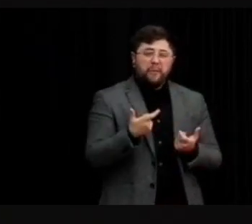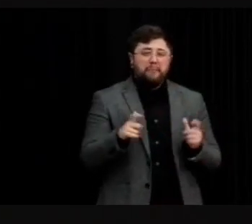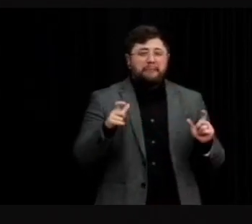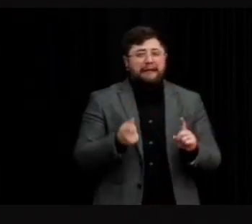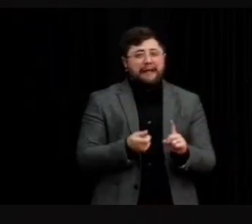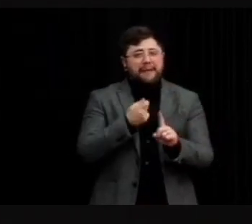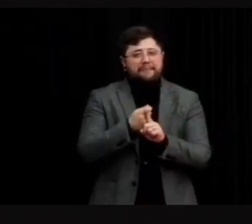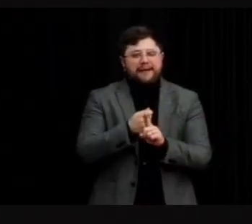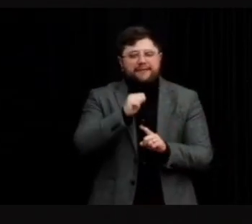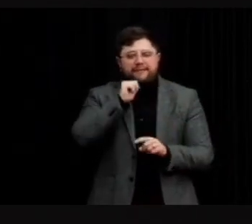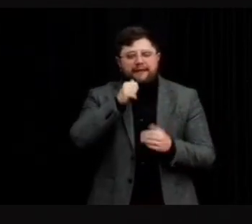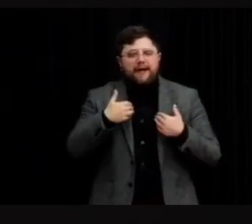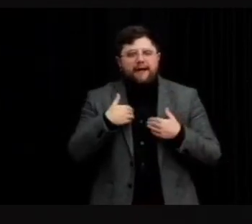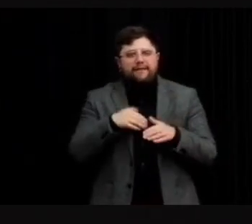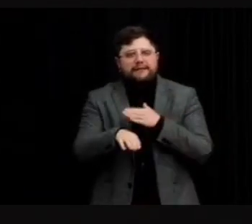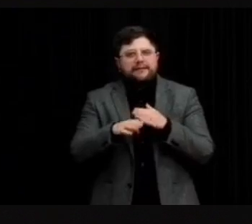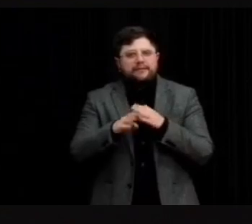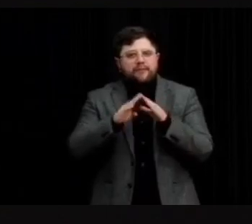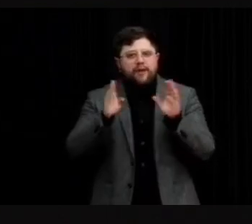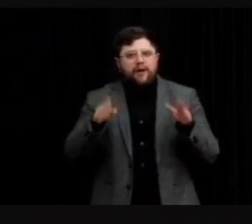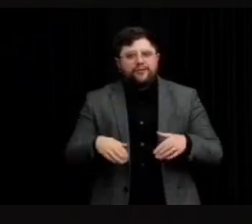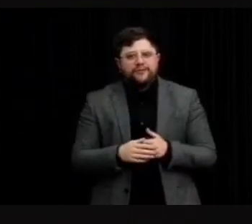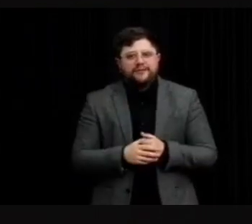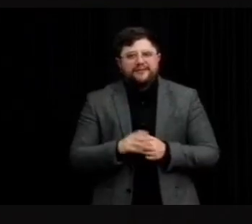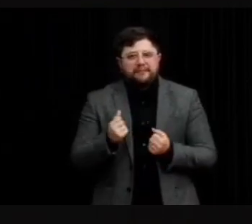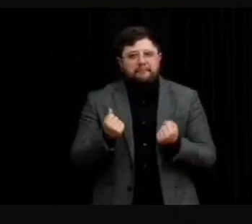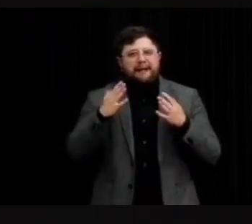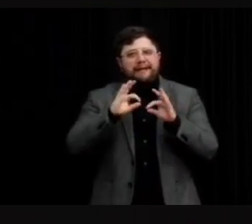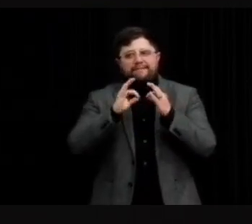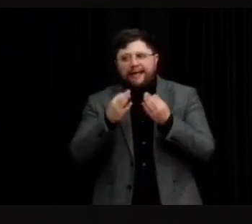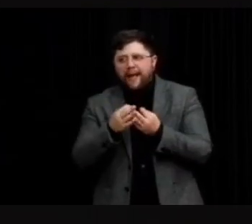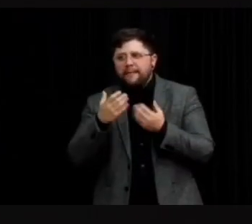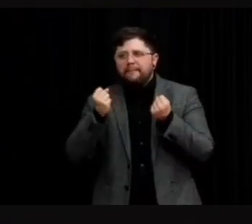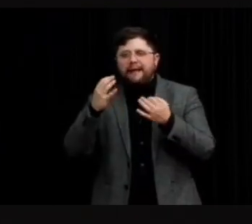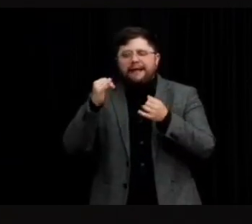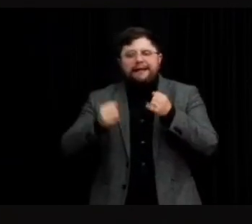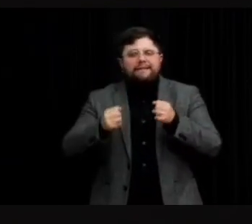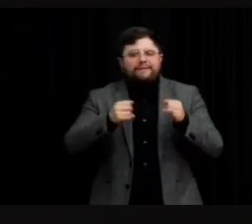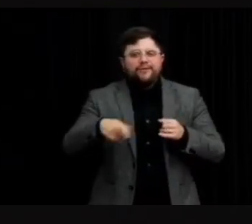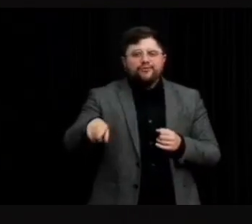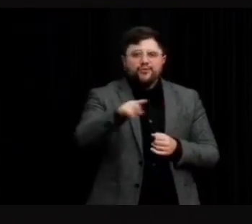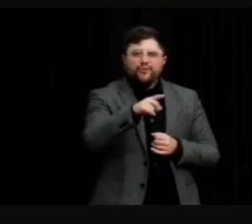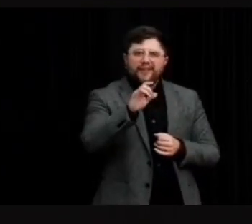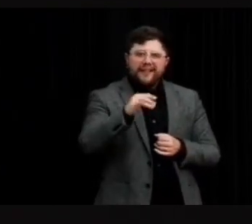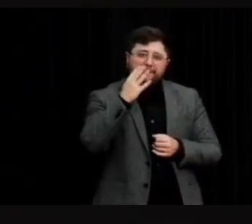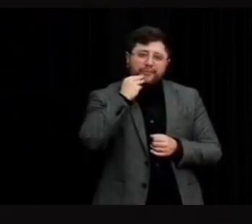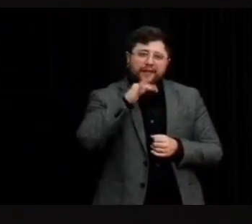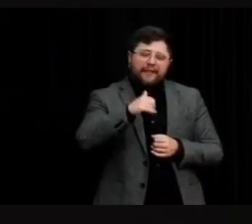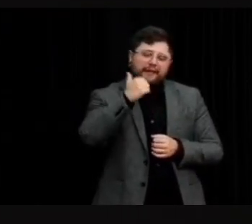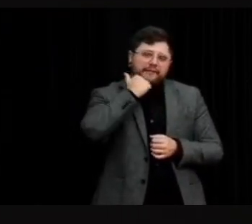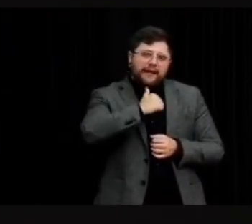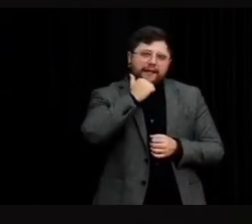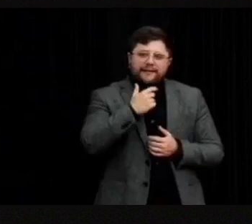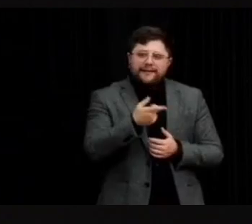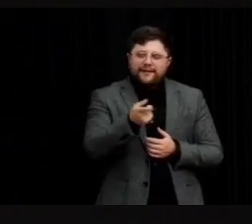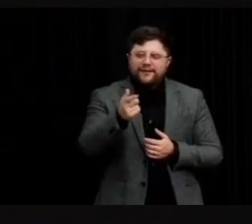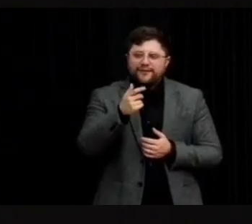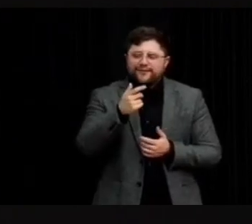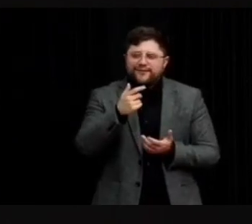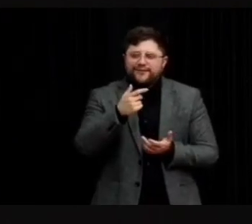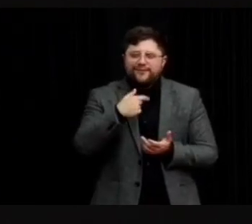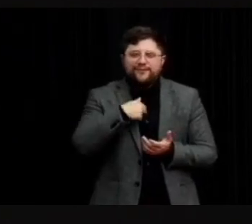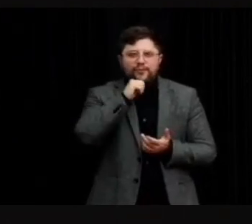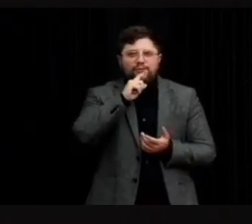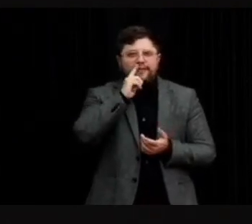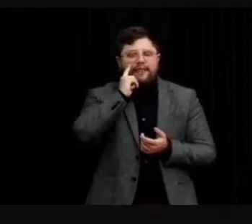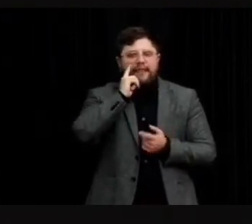not having accessible housing that families and individuals navigate daily without really thinking about it from